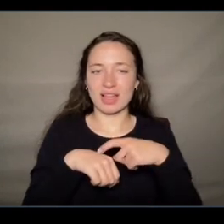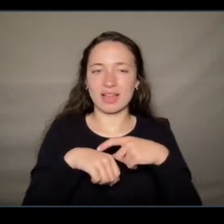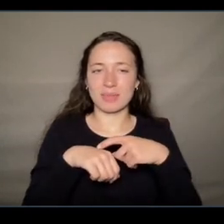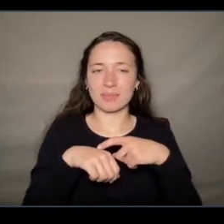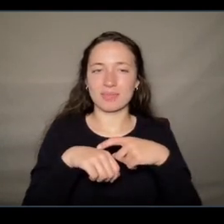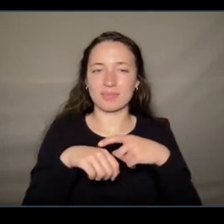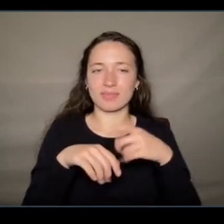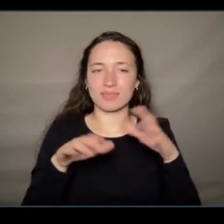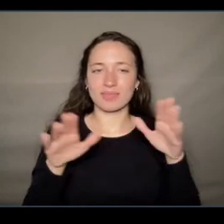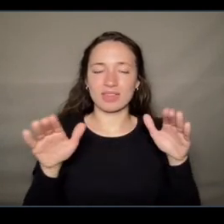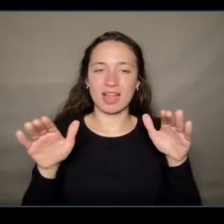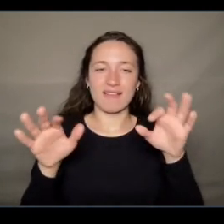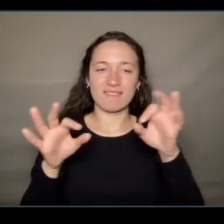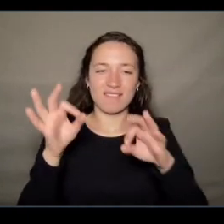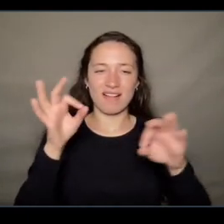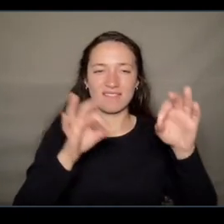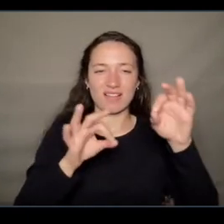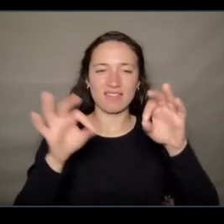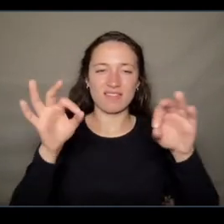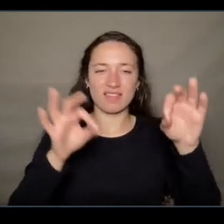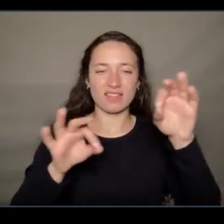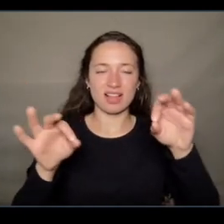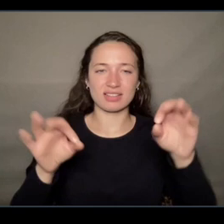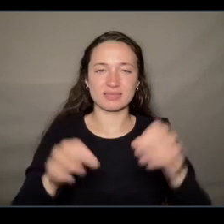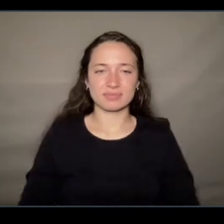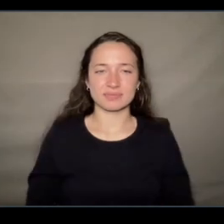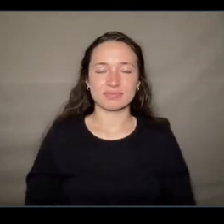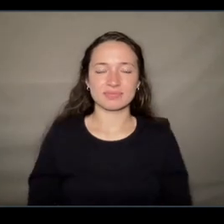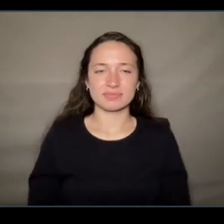flies, the time flies.